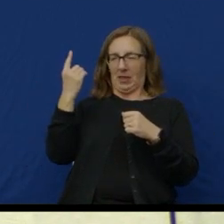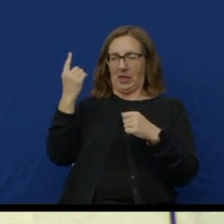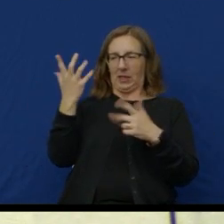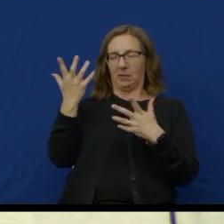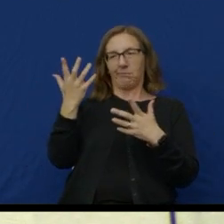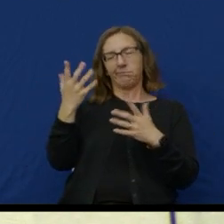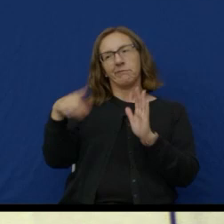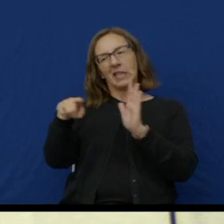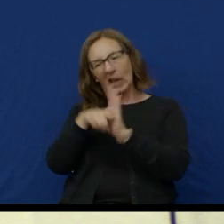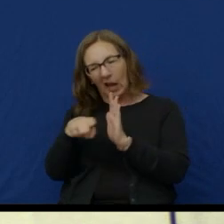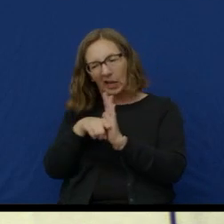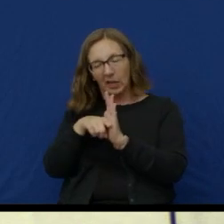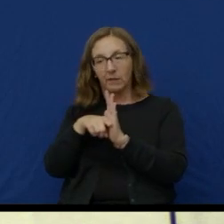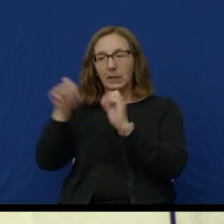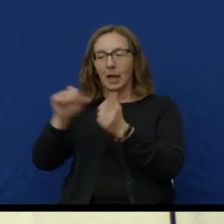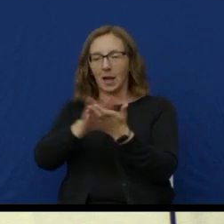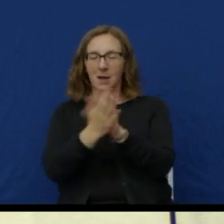excellent